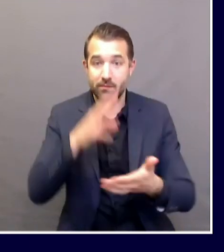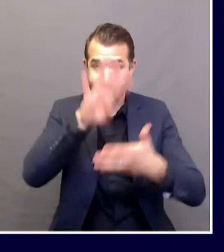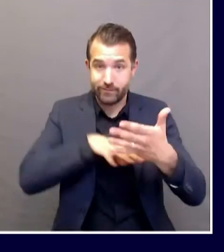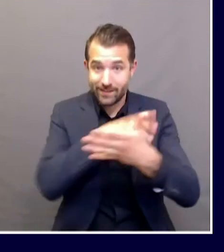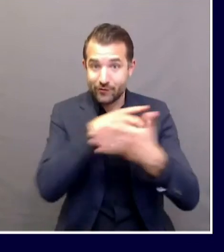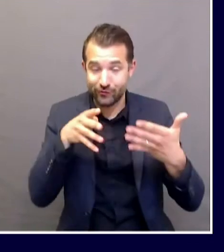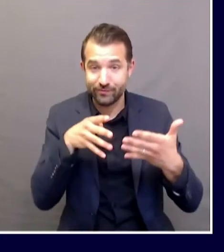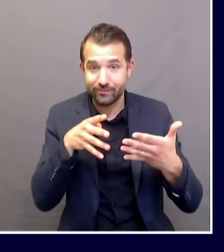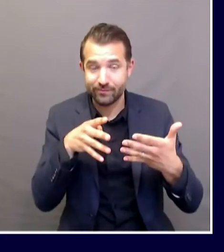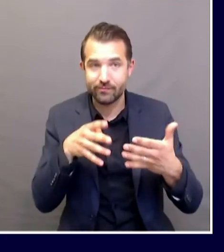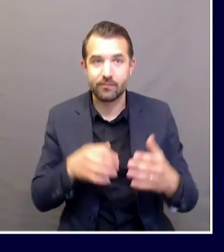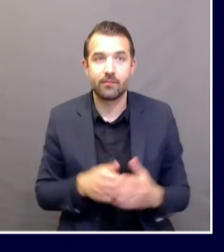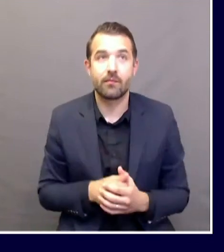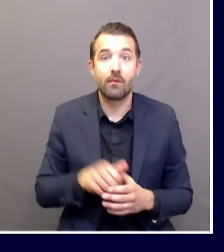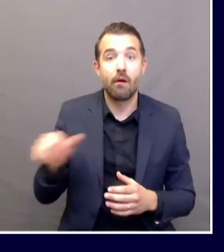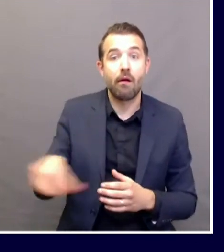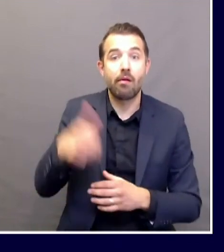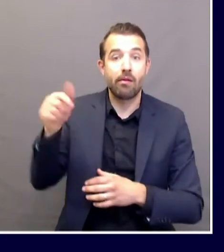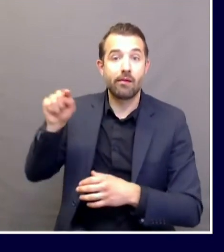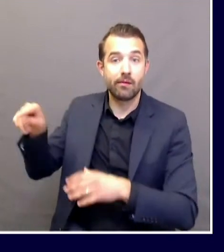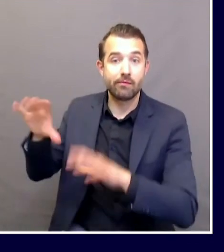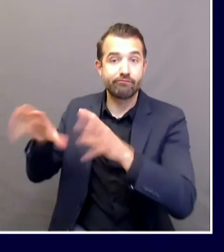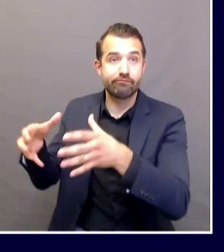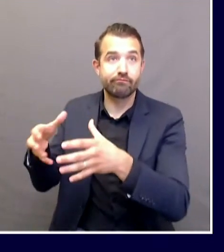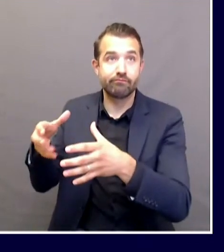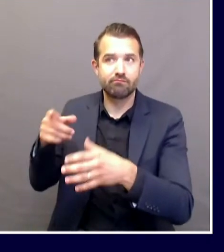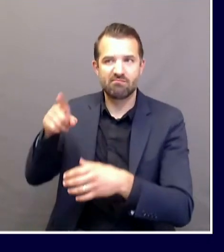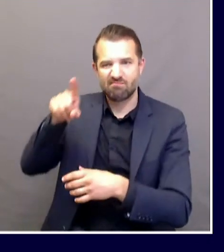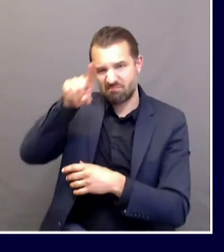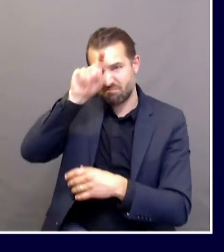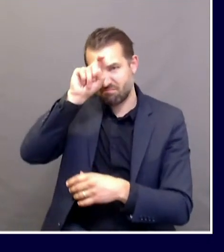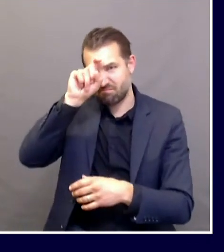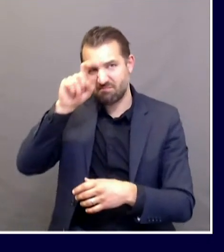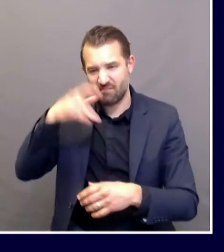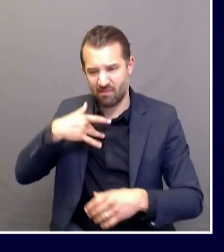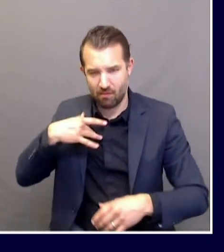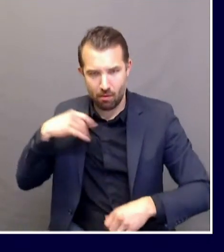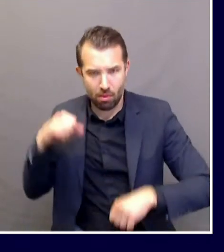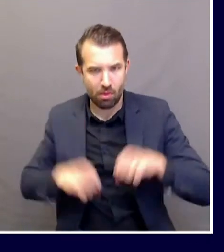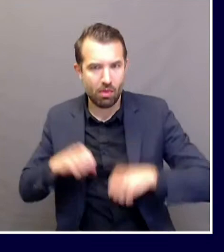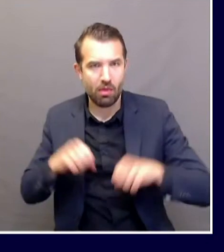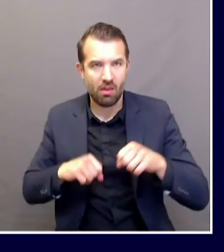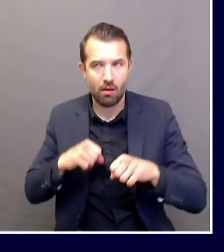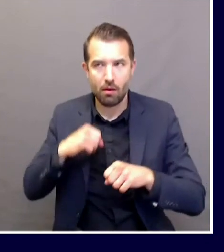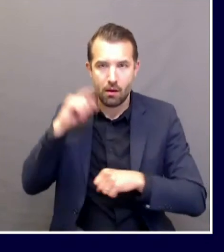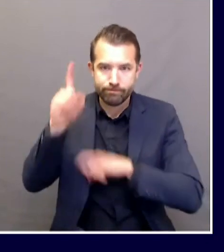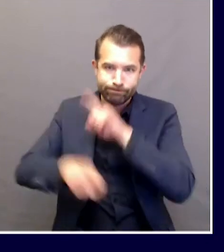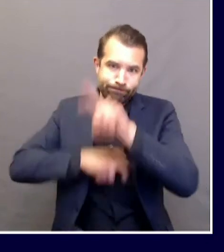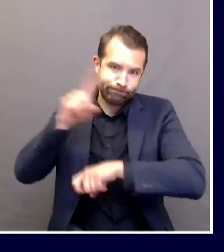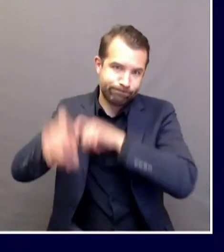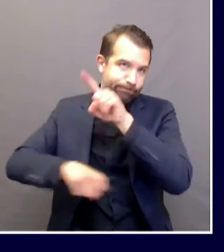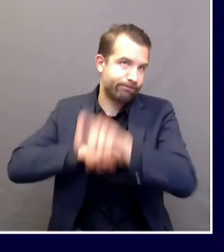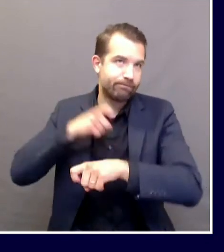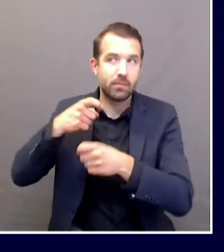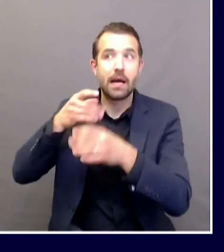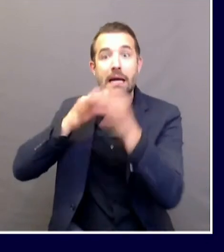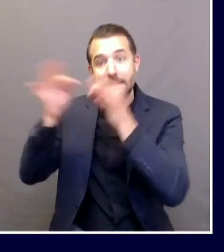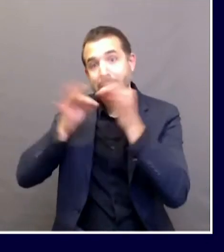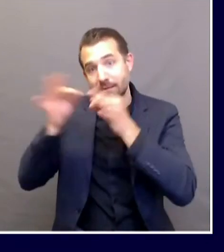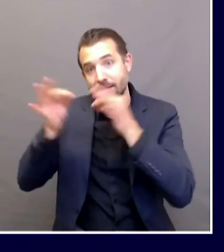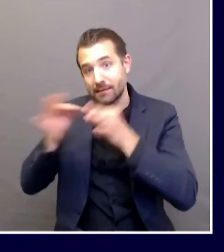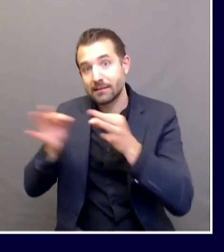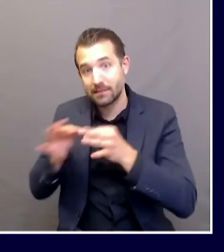questions, and our job is to provide them honest scientific answers. Other folks are just set against getting a vaccine of any